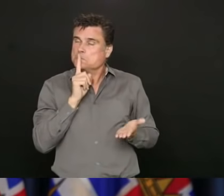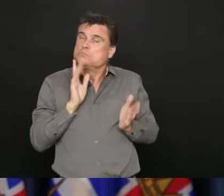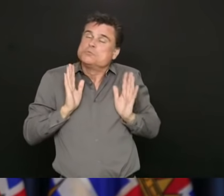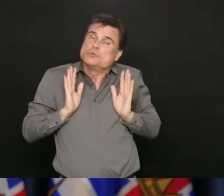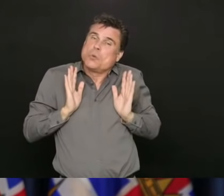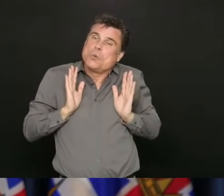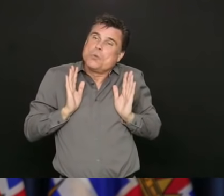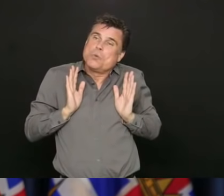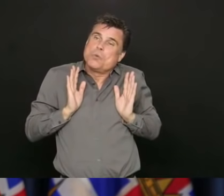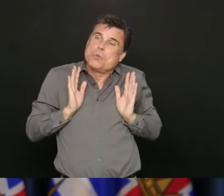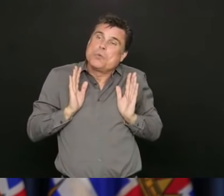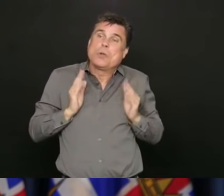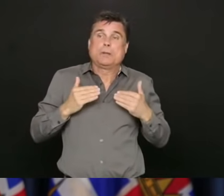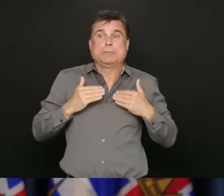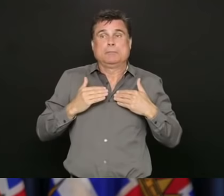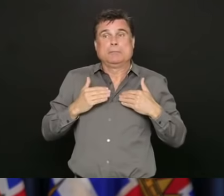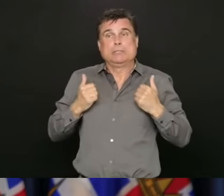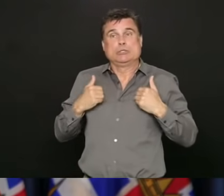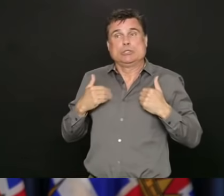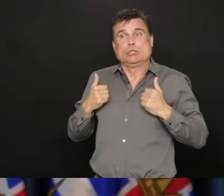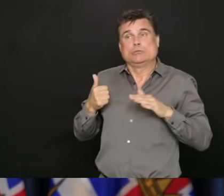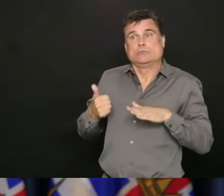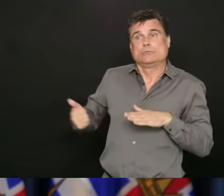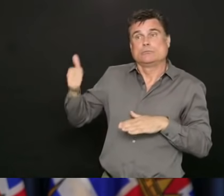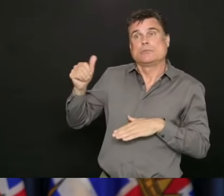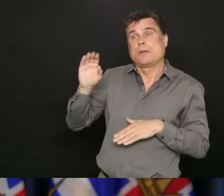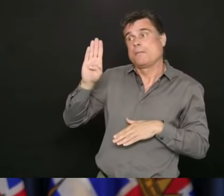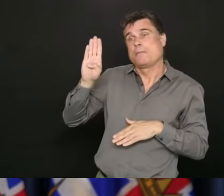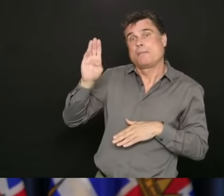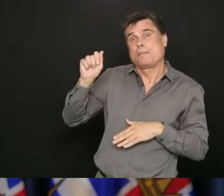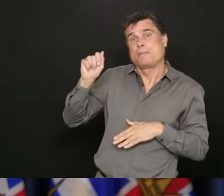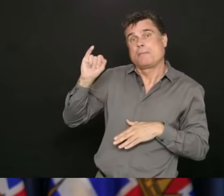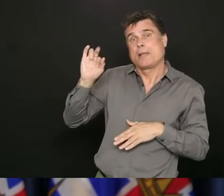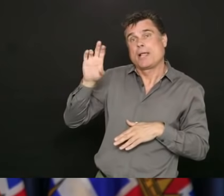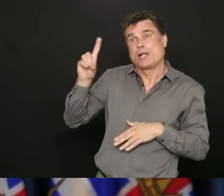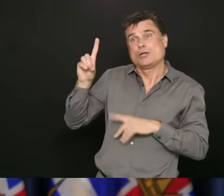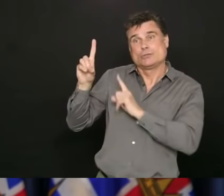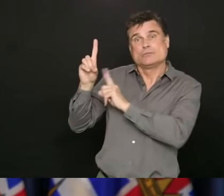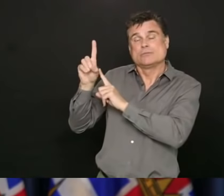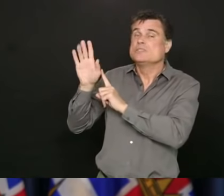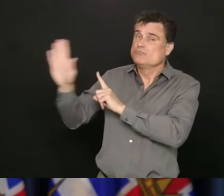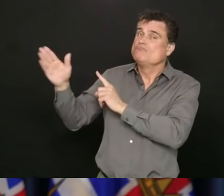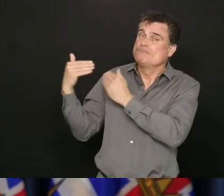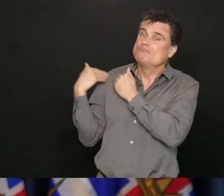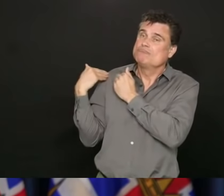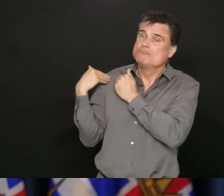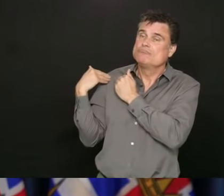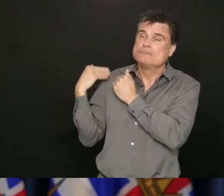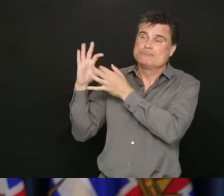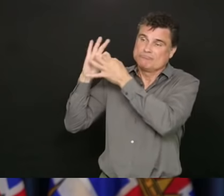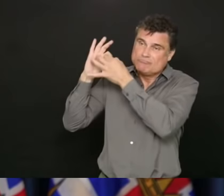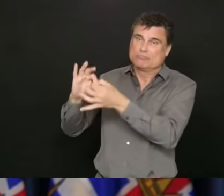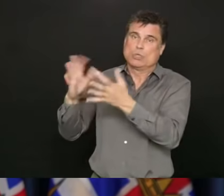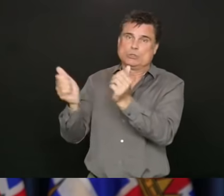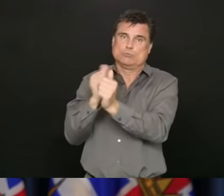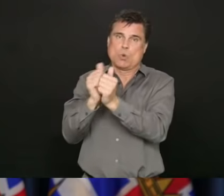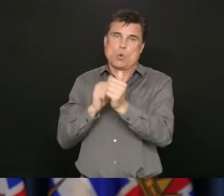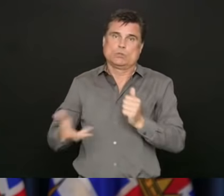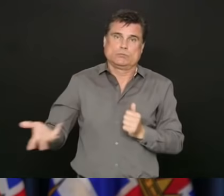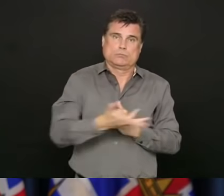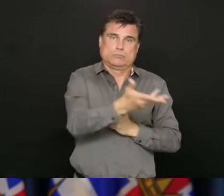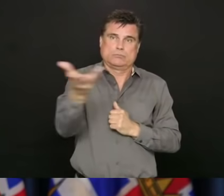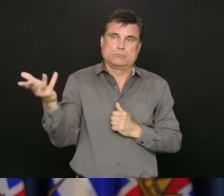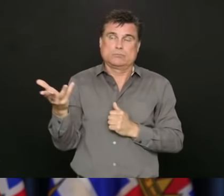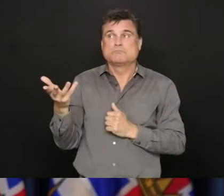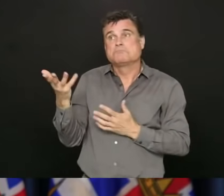are on our plate. But you are right. There are other priorities that are certainly higher. But there is a negative economic consequence to